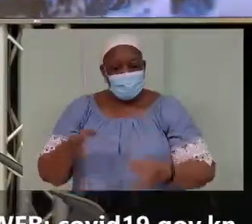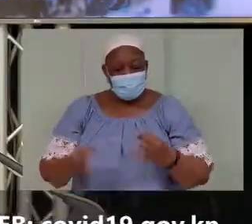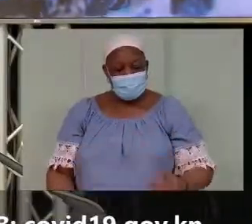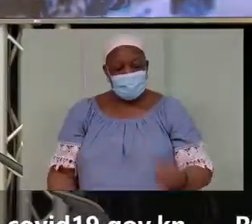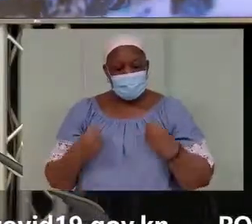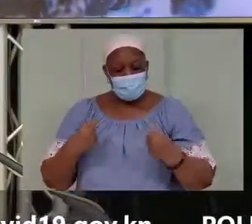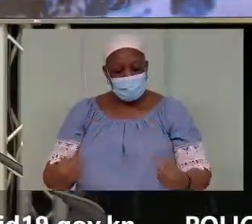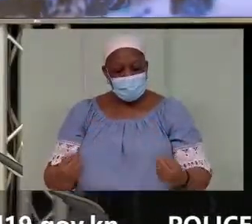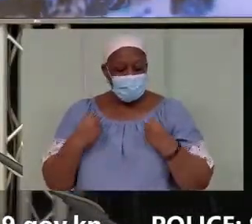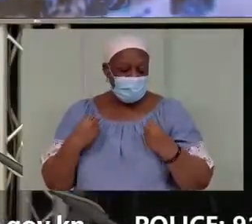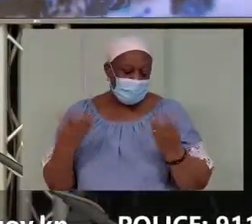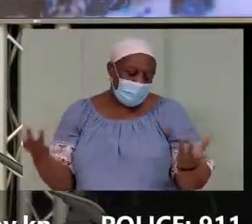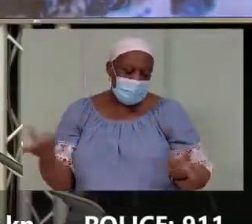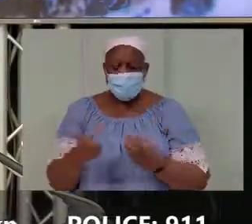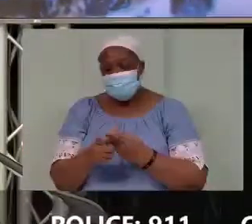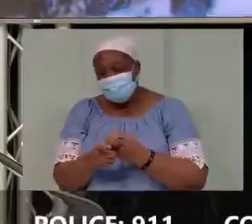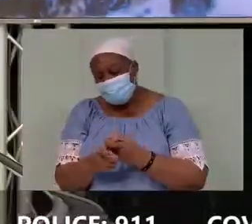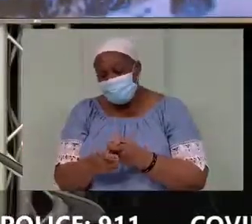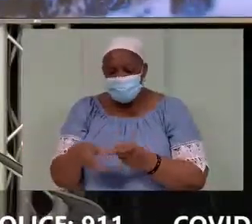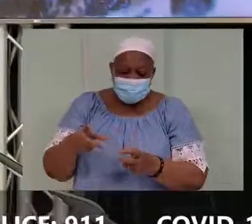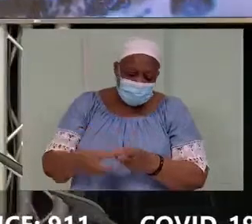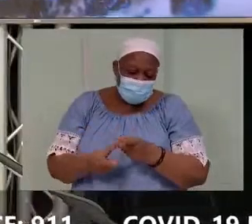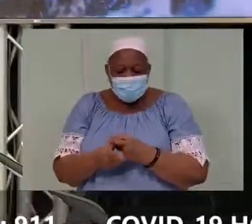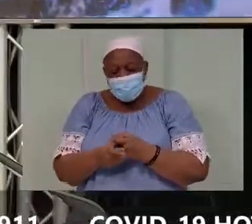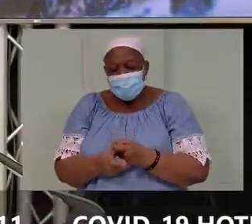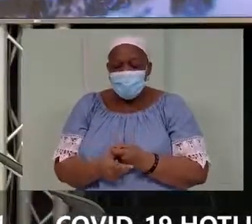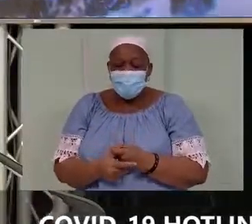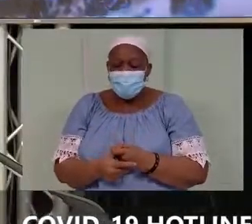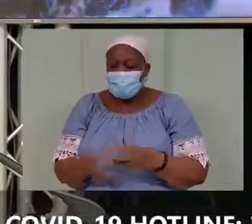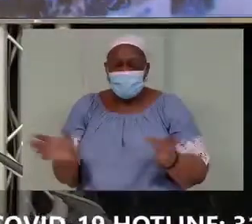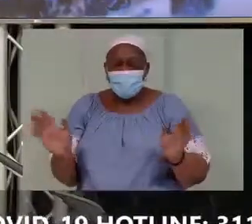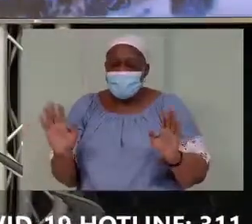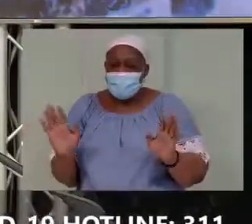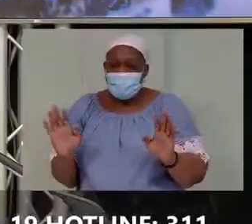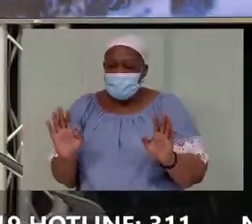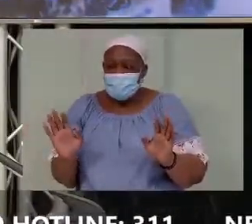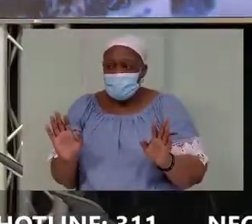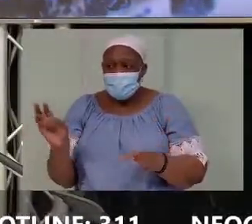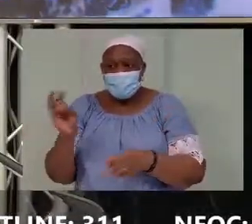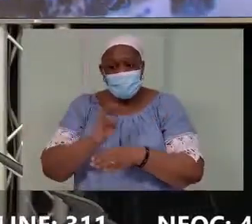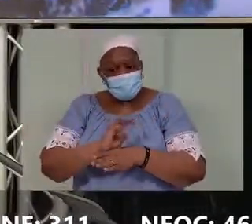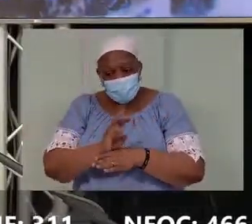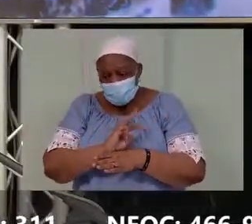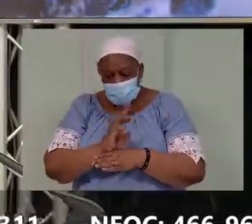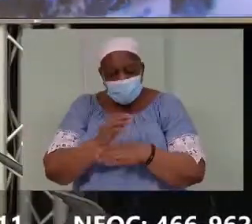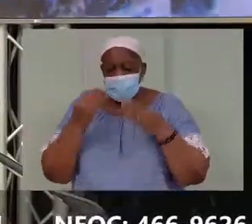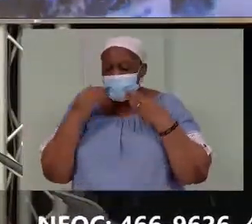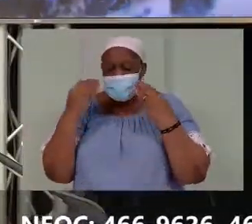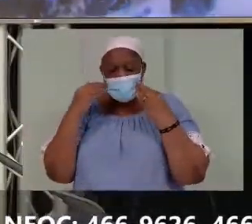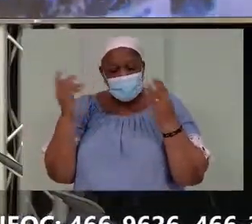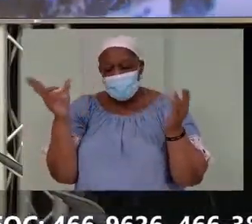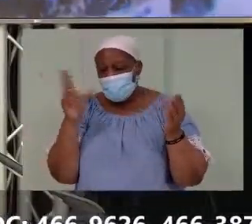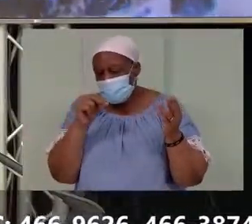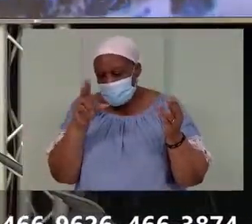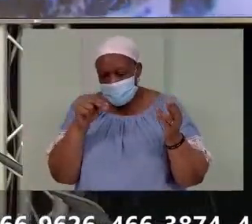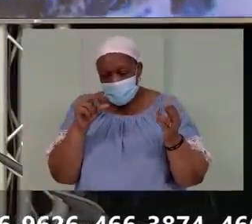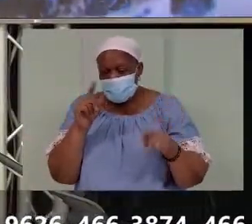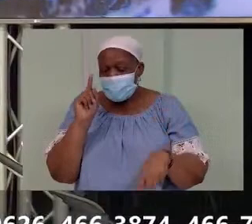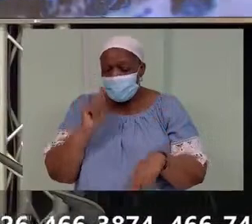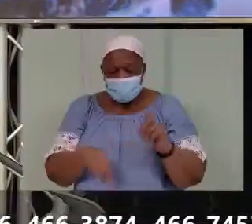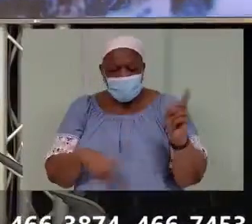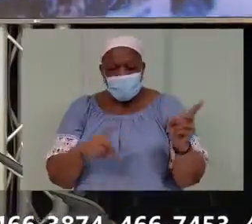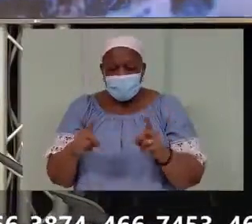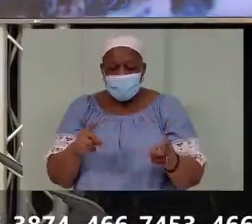exercising, running, jogging, please, you should not wear your mask during exercise. I do